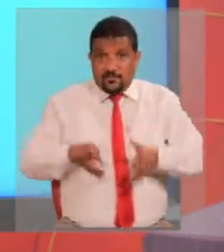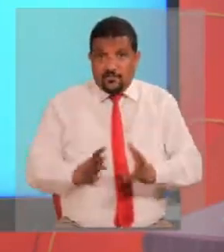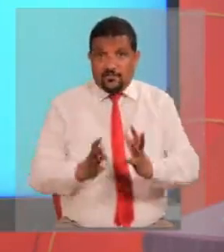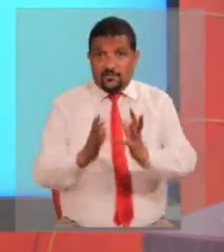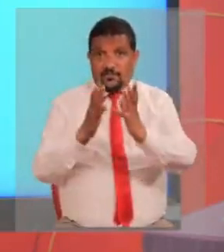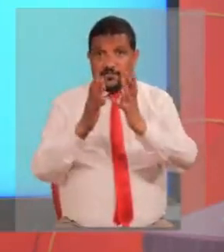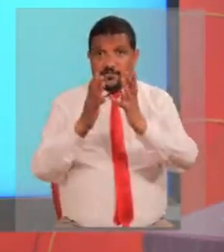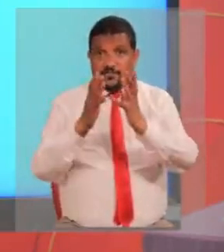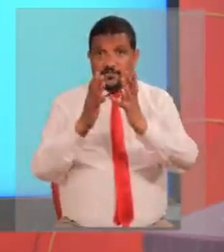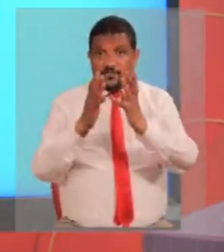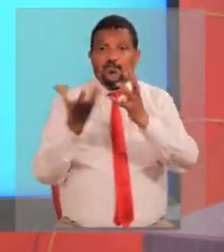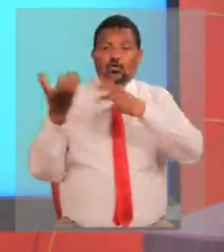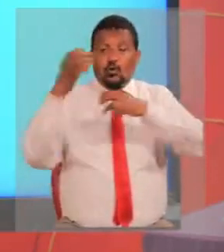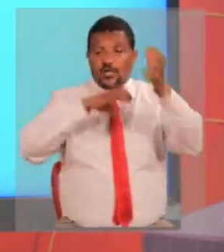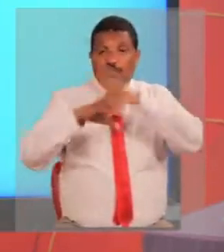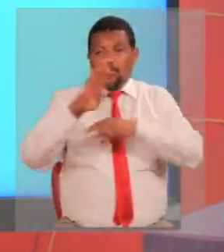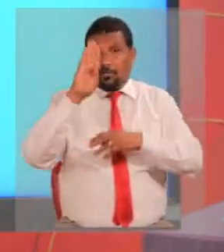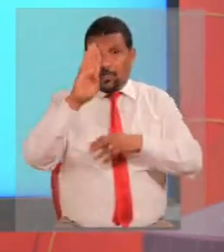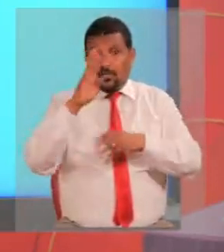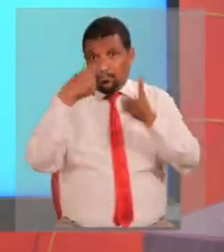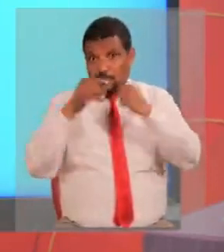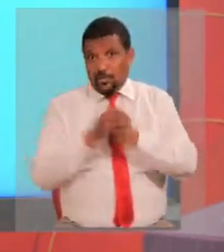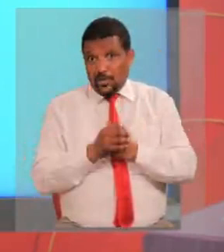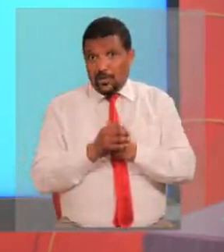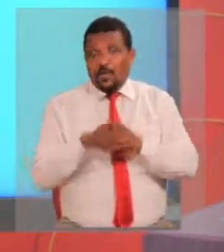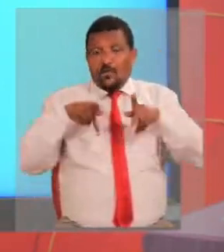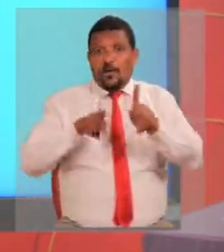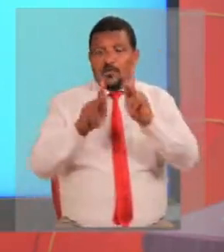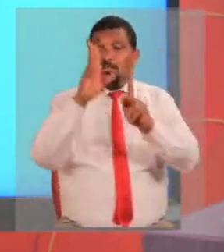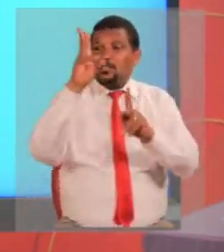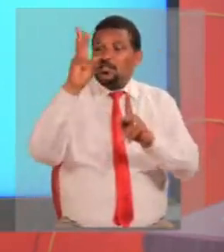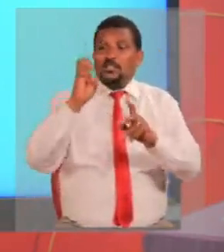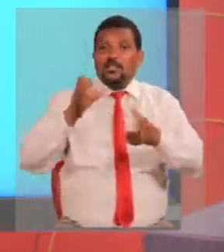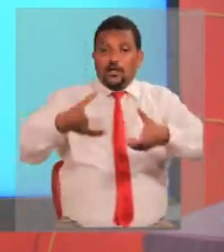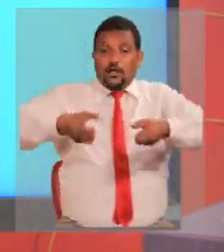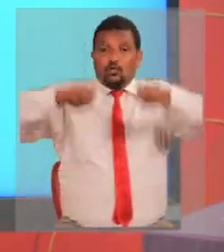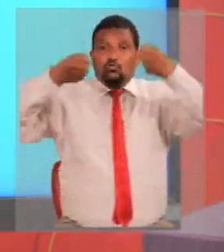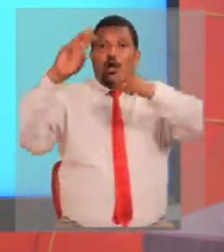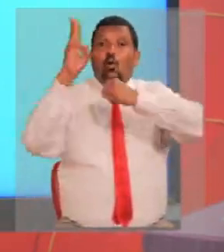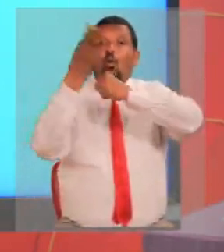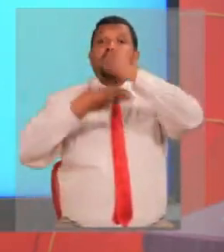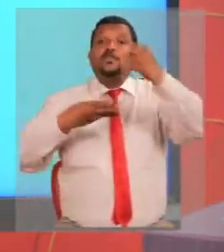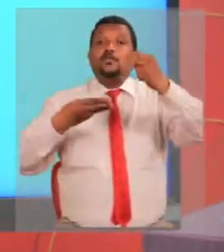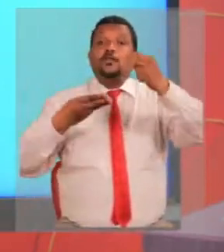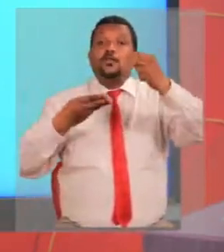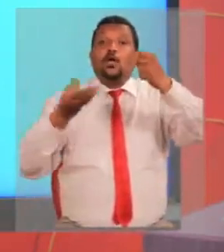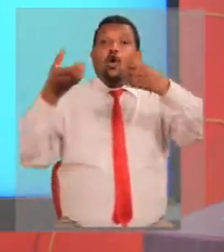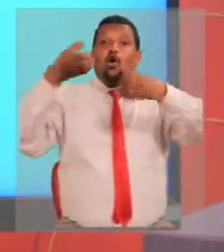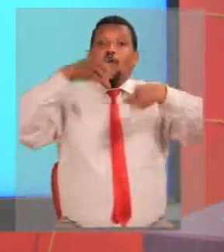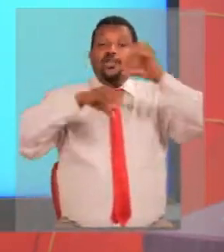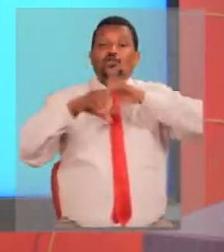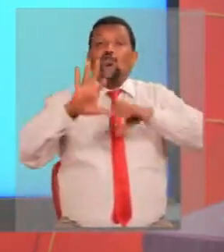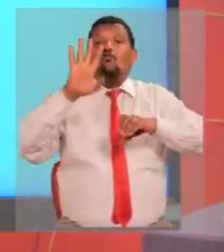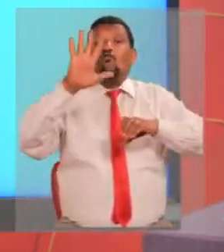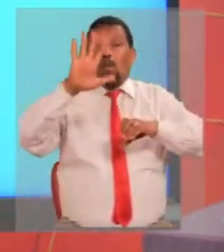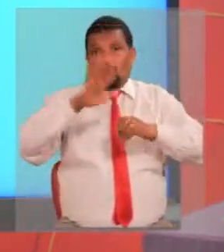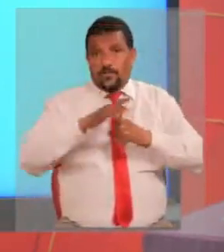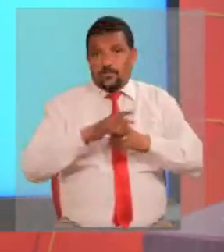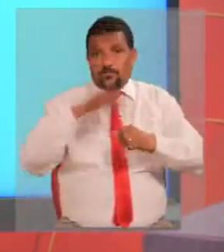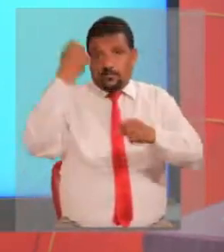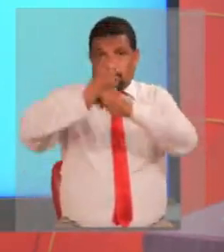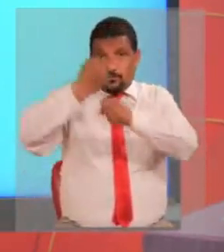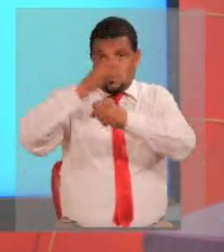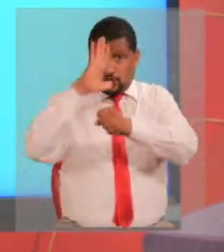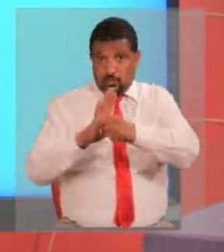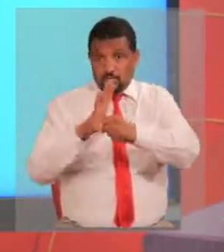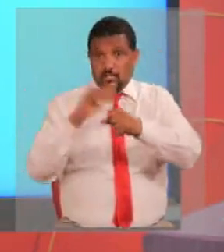when we come to combination B, the farmer gets this 60 quintal of weight with the combination of 5